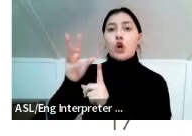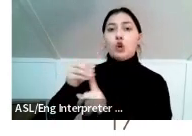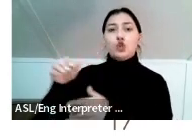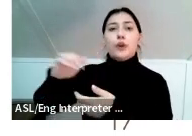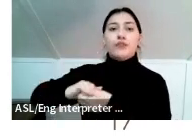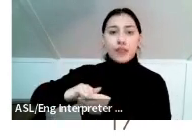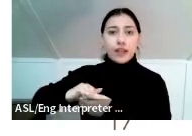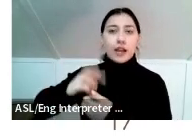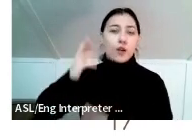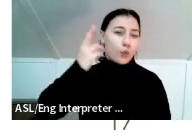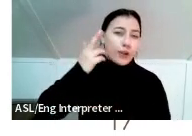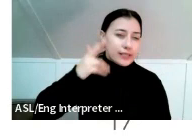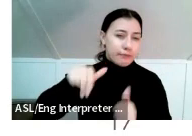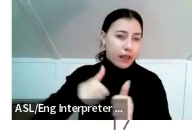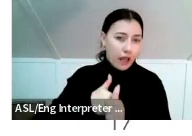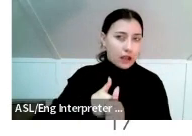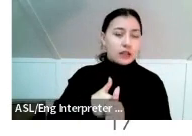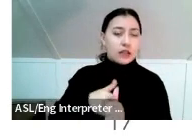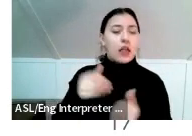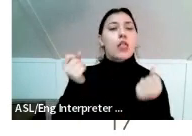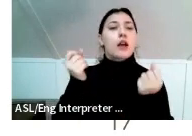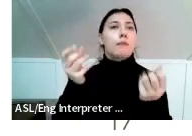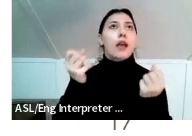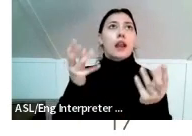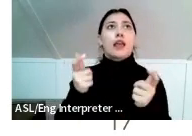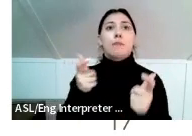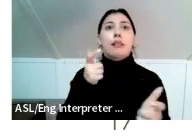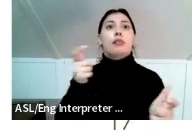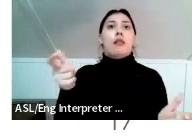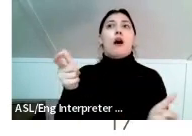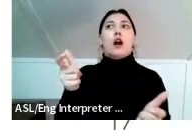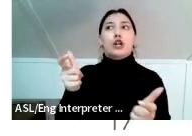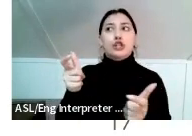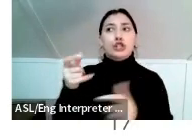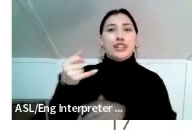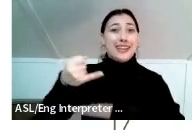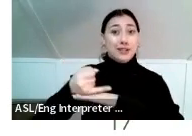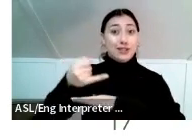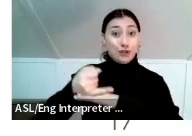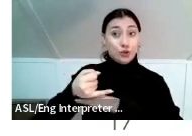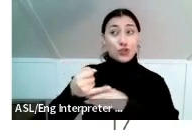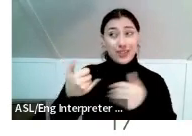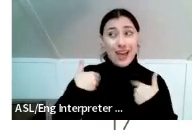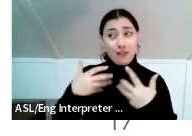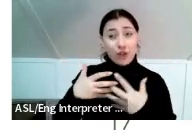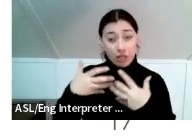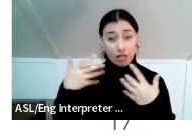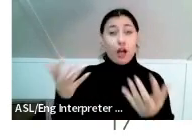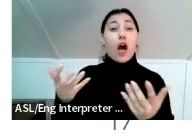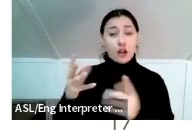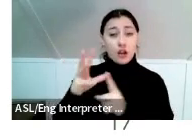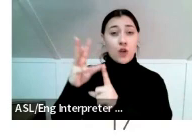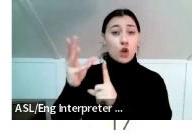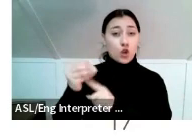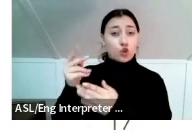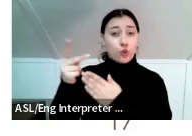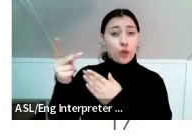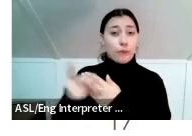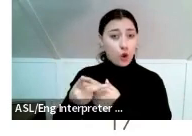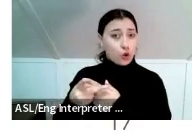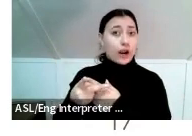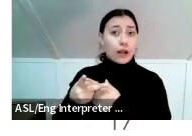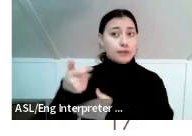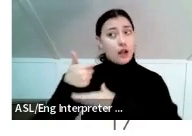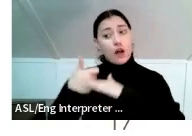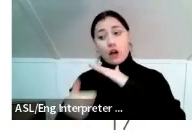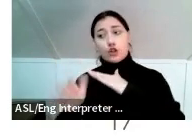really the reasoning here is that there are many large institutions that have a lot of cultural programs part of the